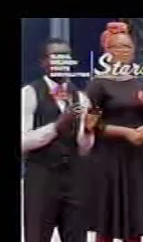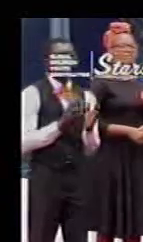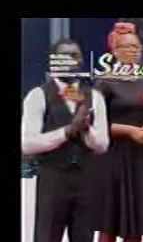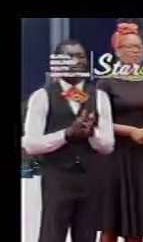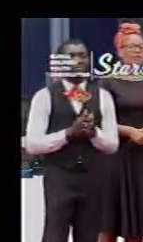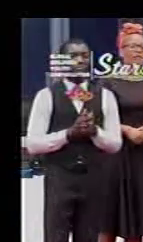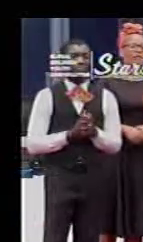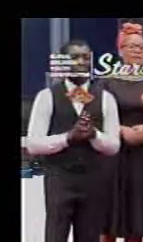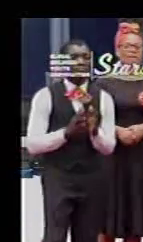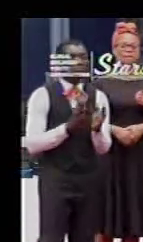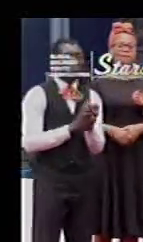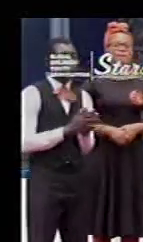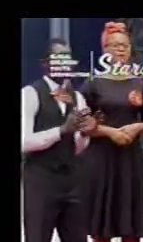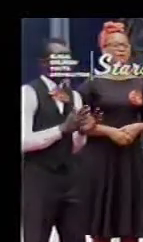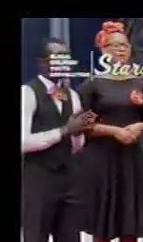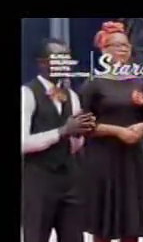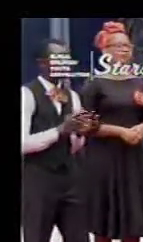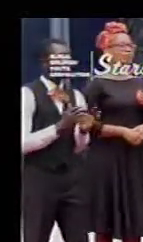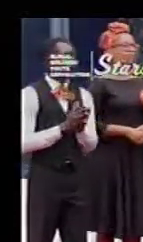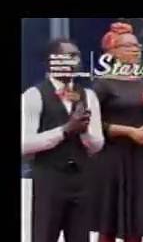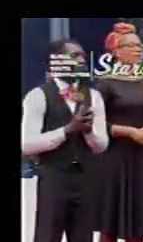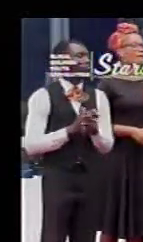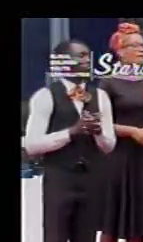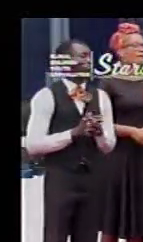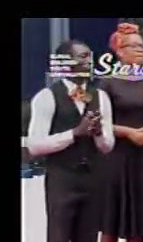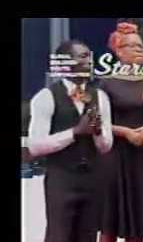Lord. You are worthy, O